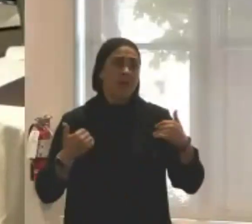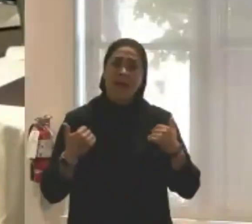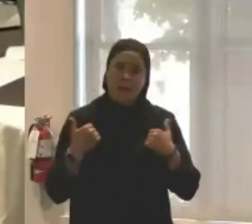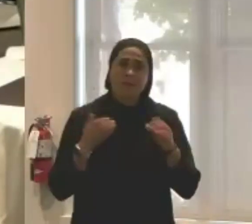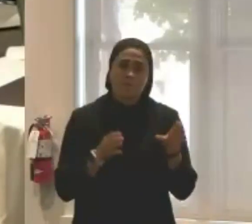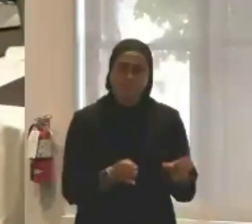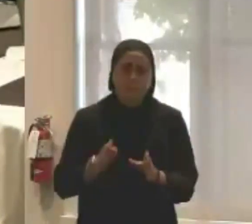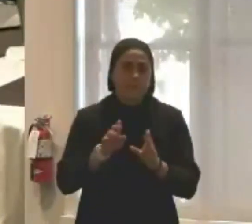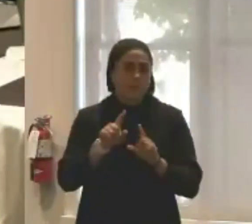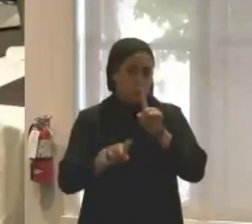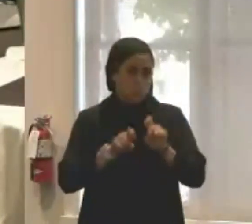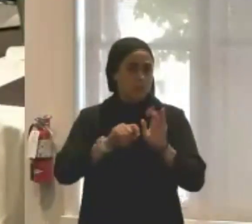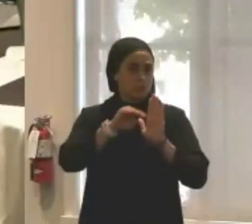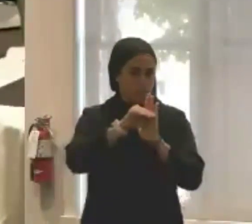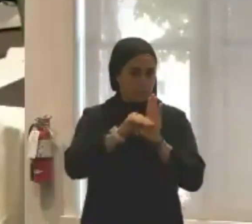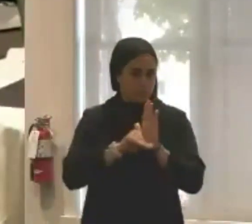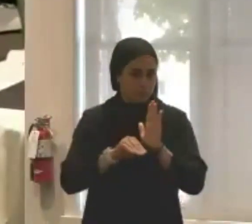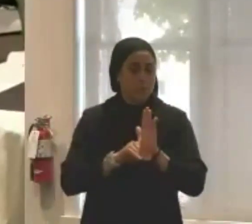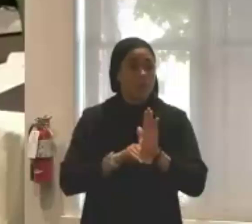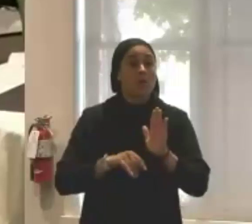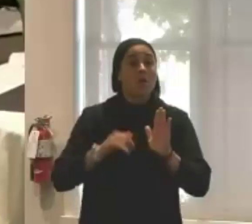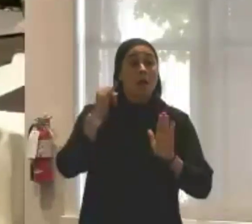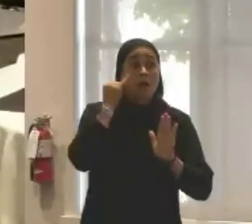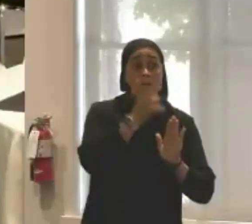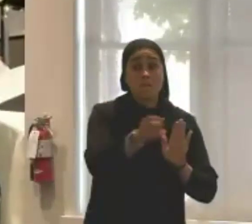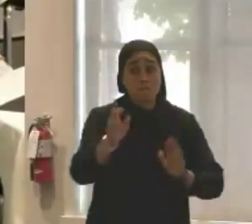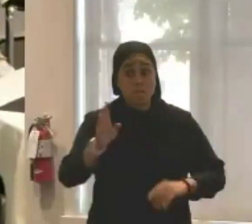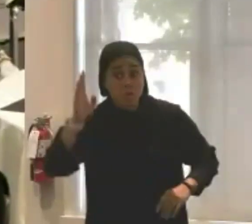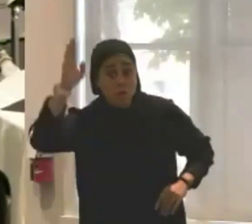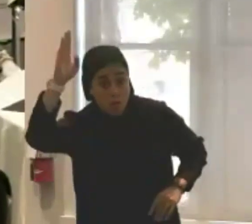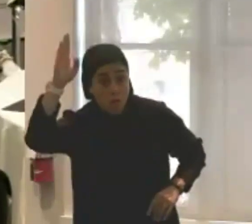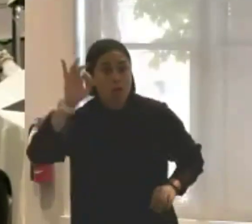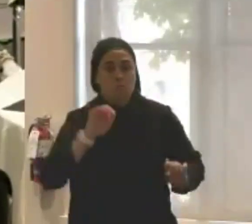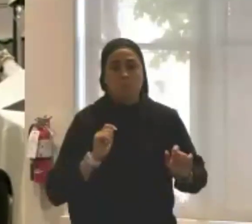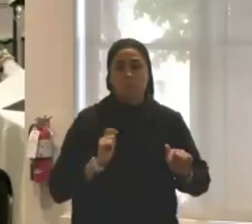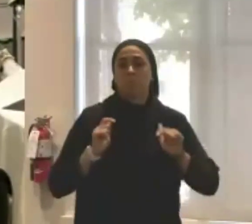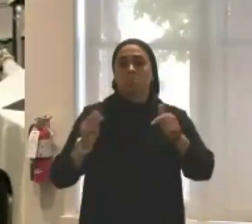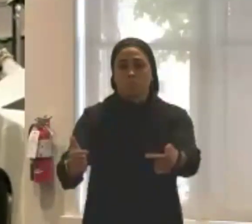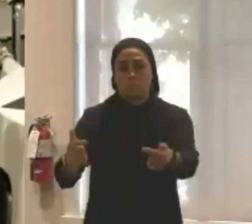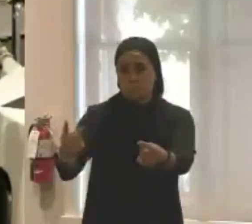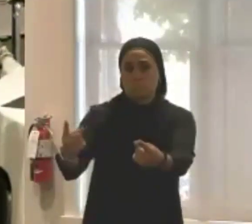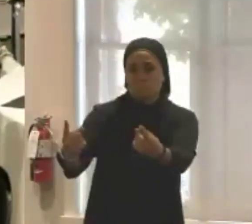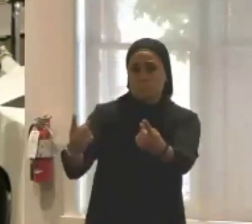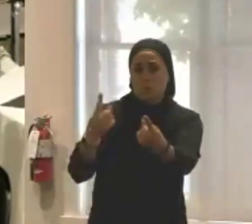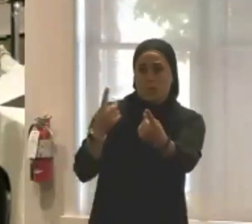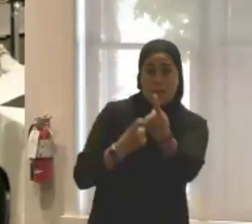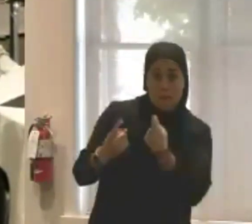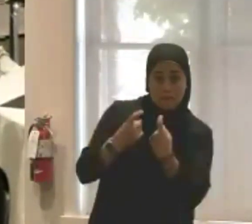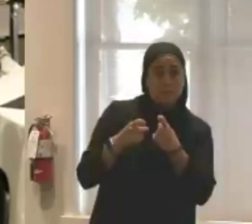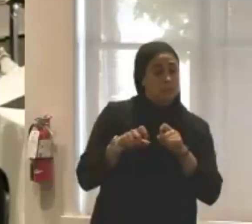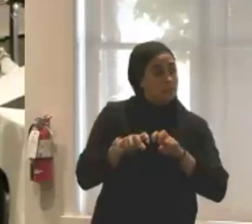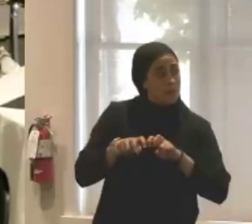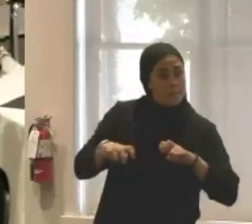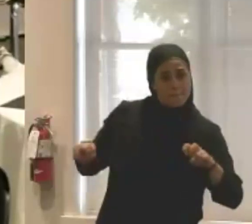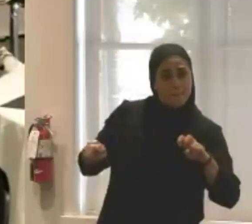opportunity to ask question. If I see it's taking long time, then I will cut my question and let